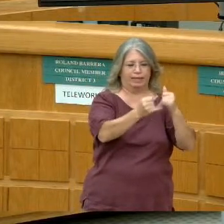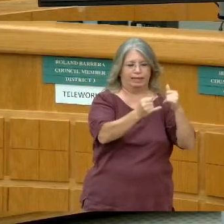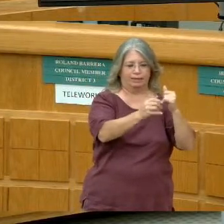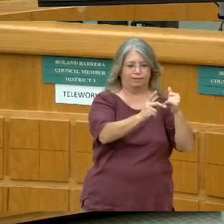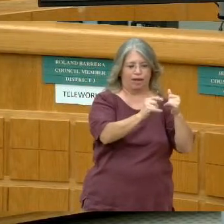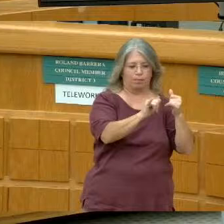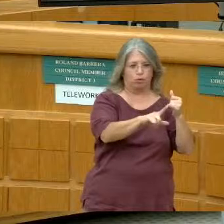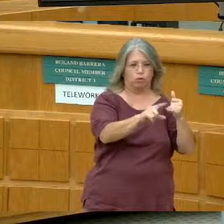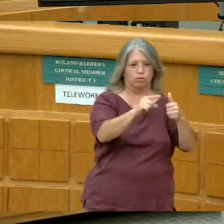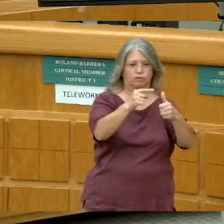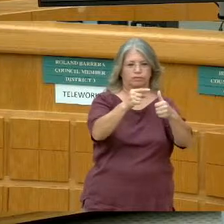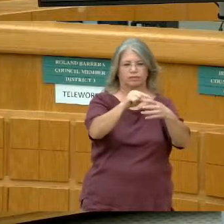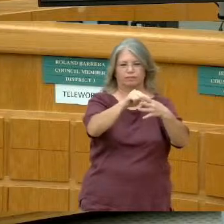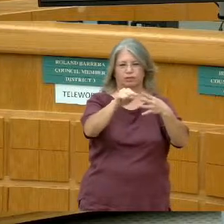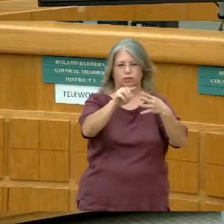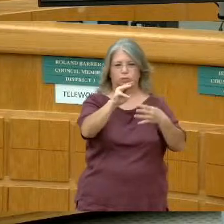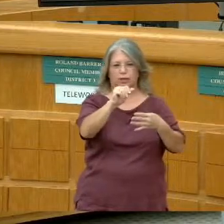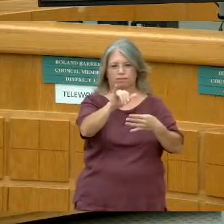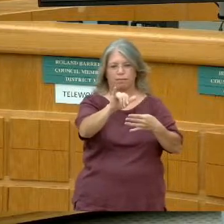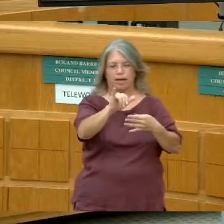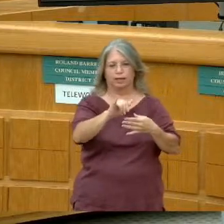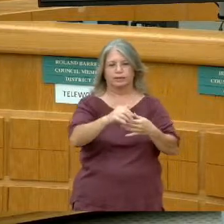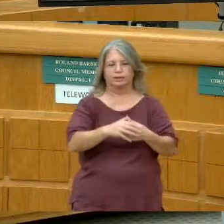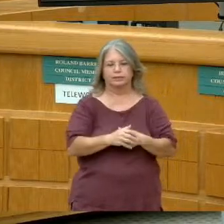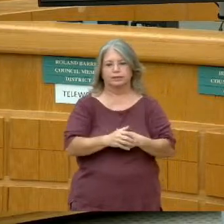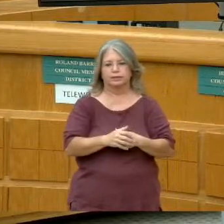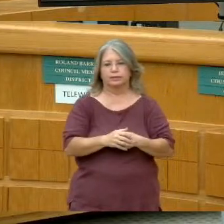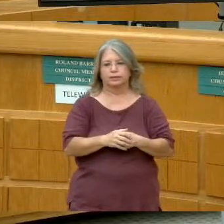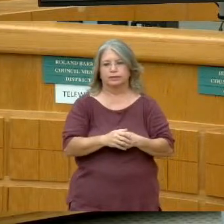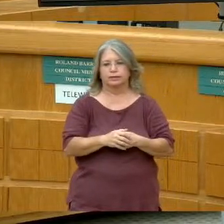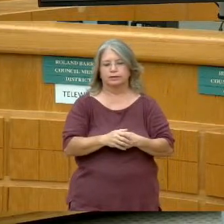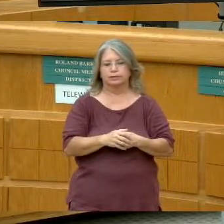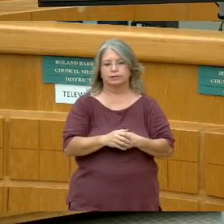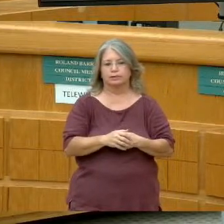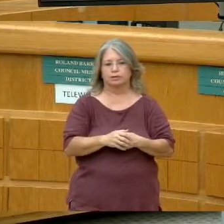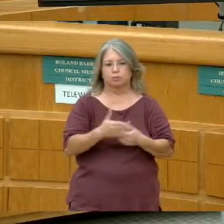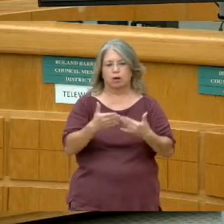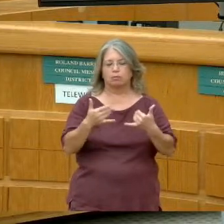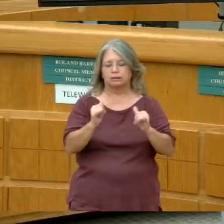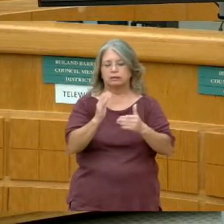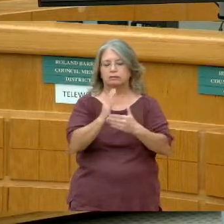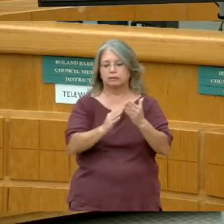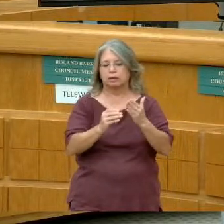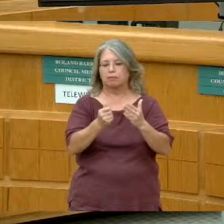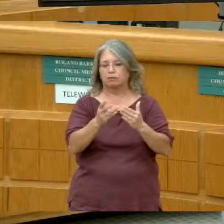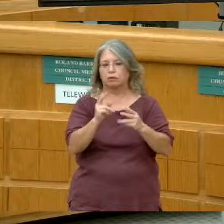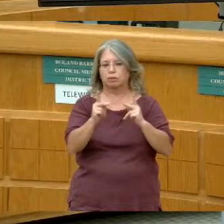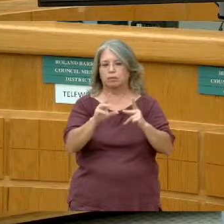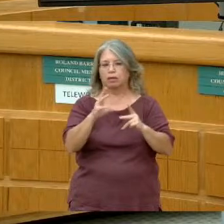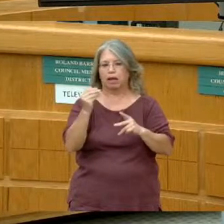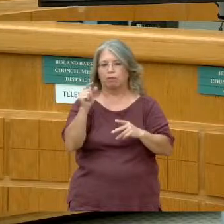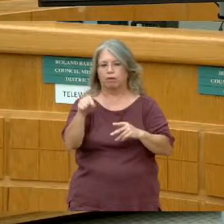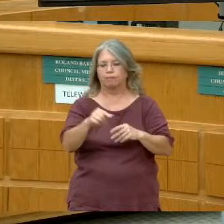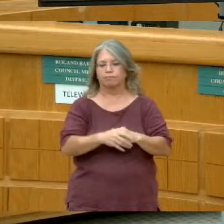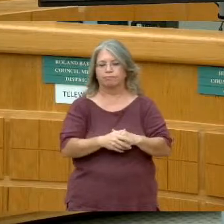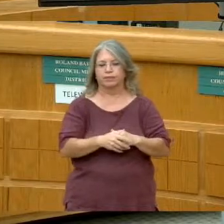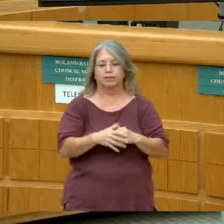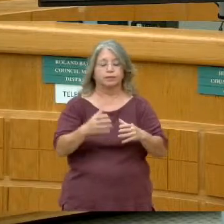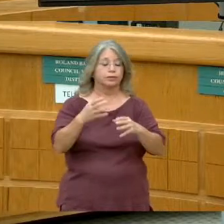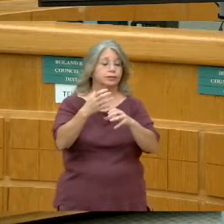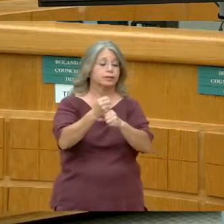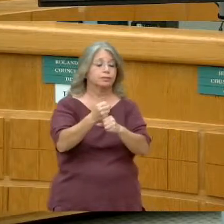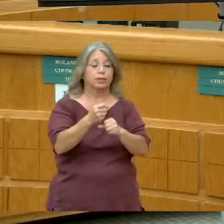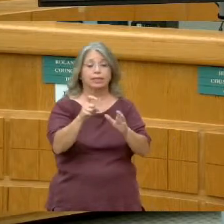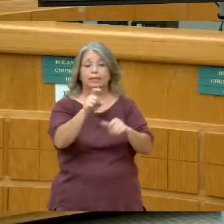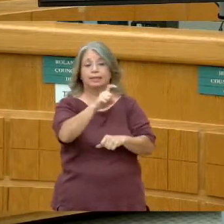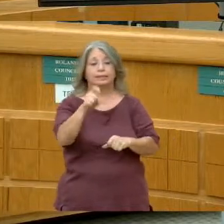May. So it's still, there's probably some people out there. Okay, the summary, we're in a Texas-wide outbreak. It's not over.